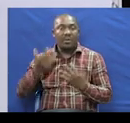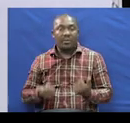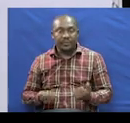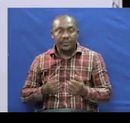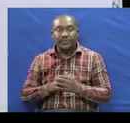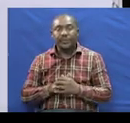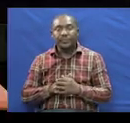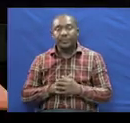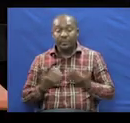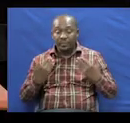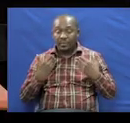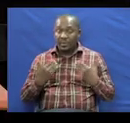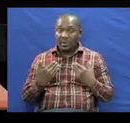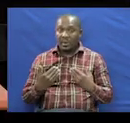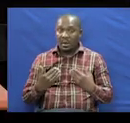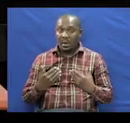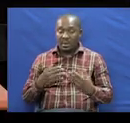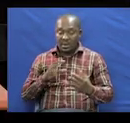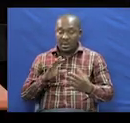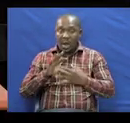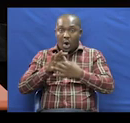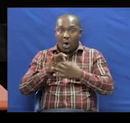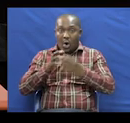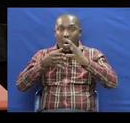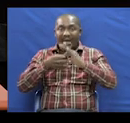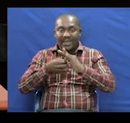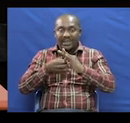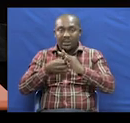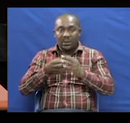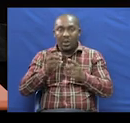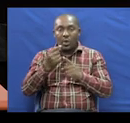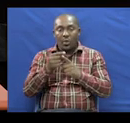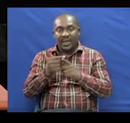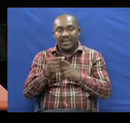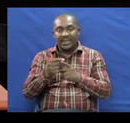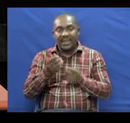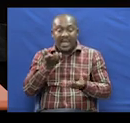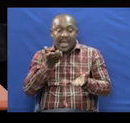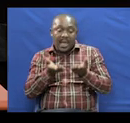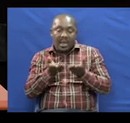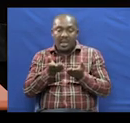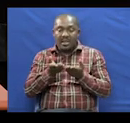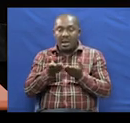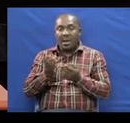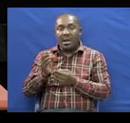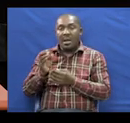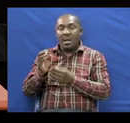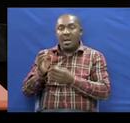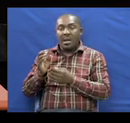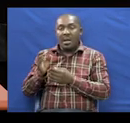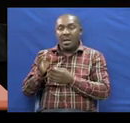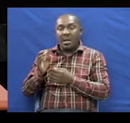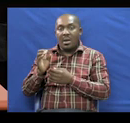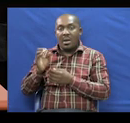Now, this coordinating word either or gives you a choice. It gives